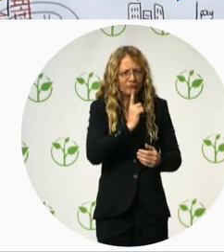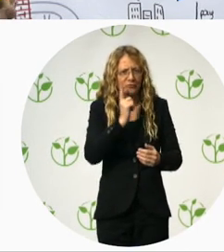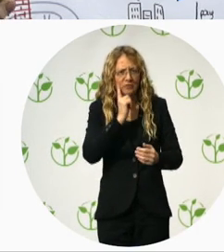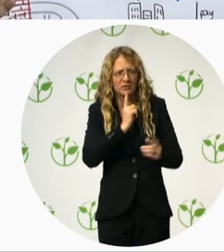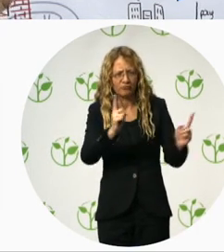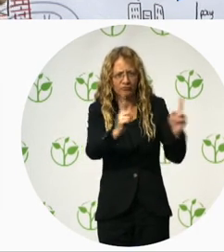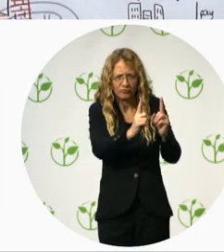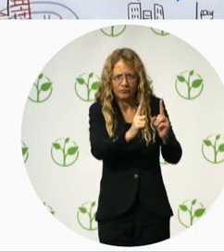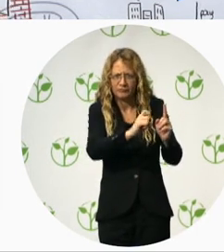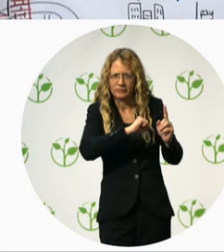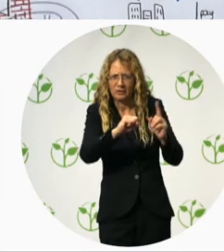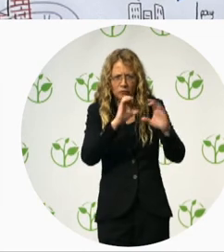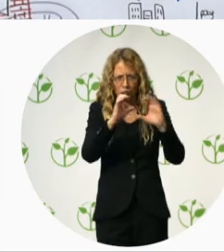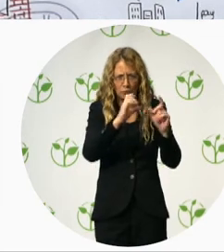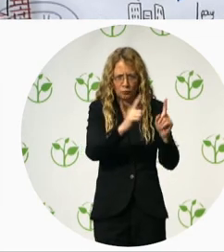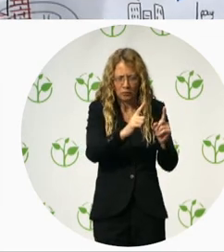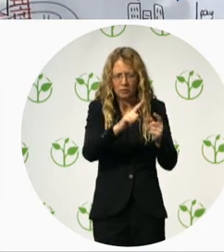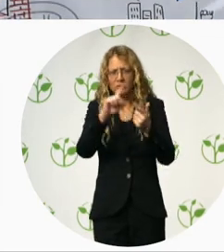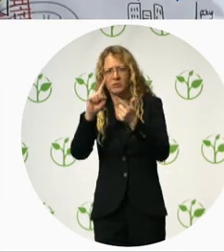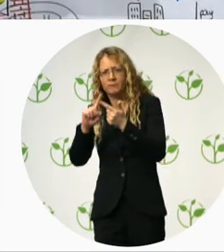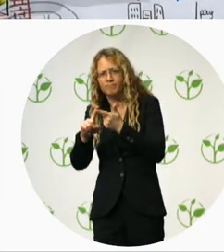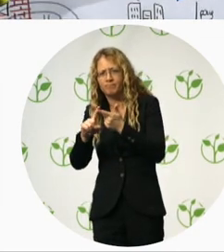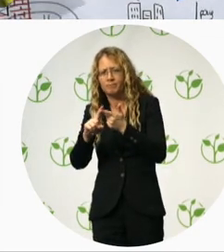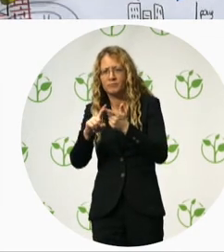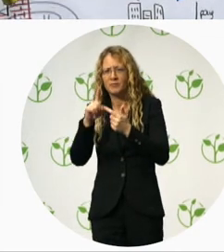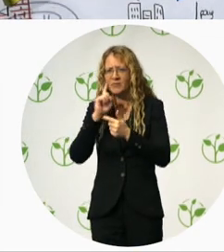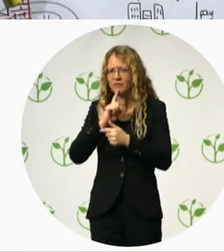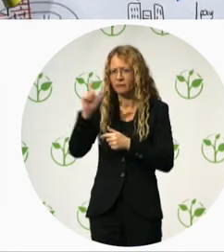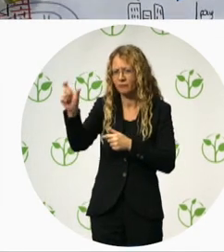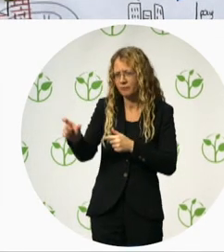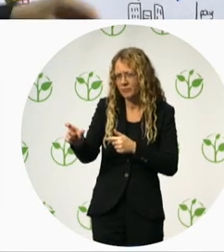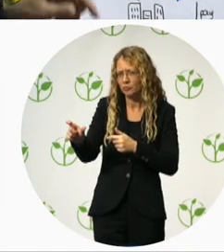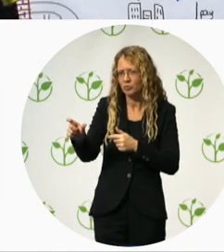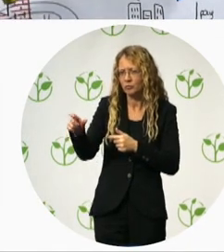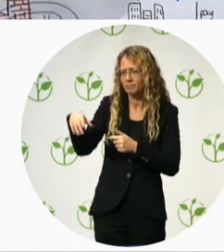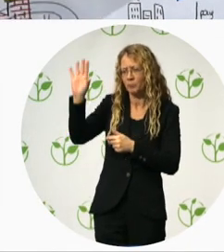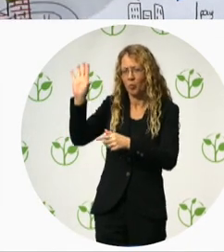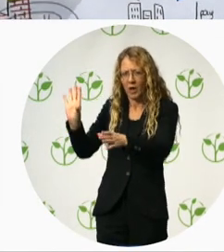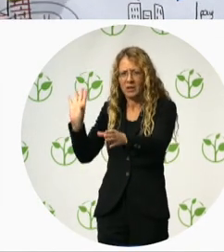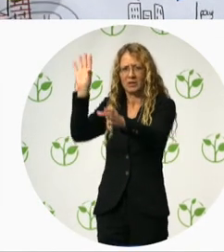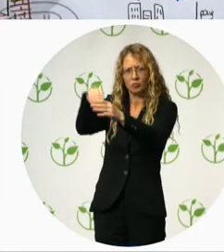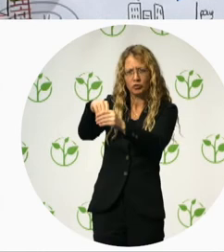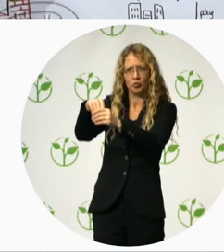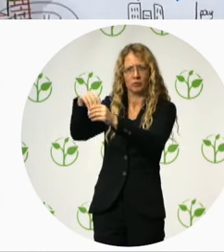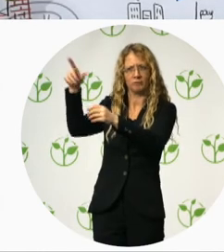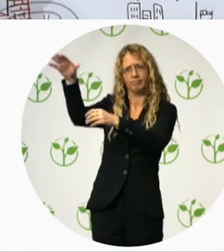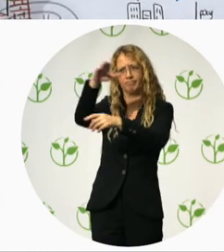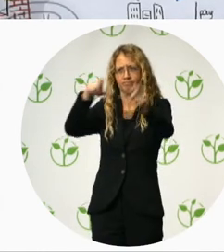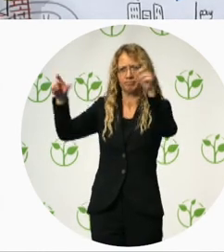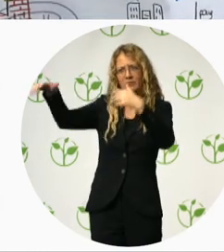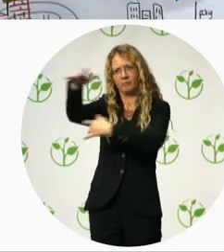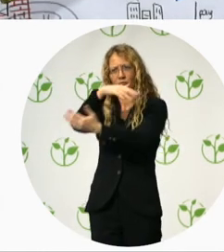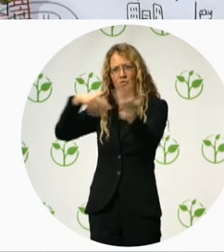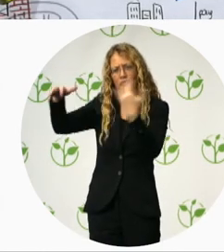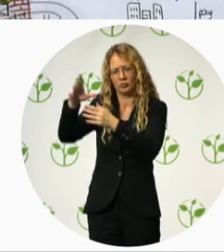in their social community and society. There is a safety hotline where you get